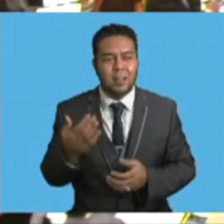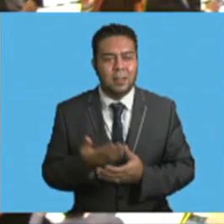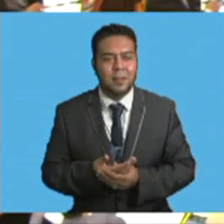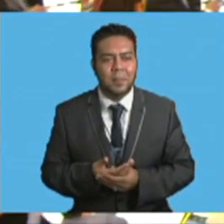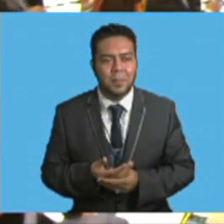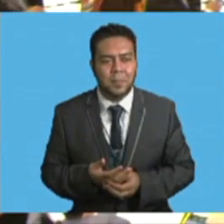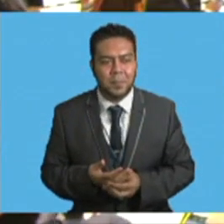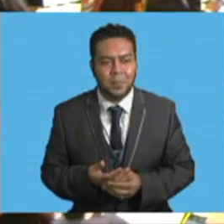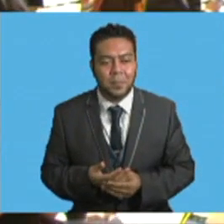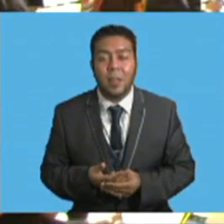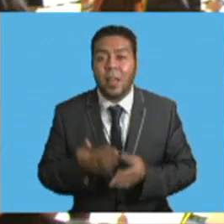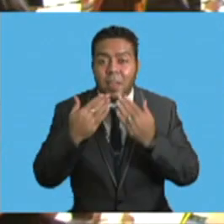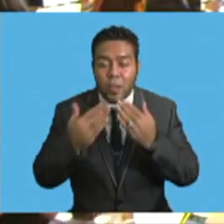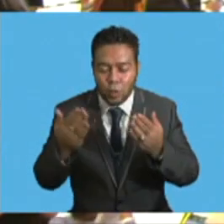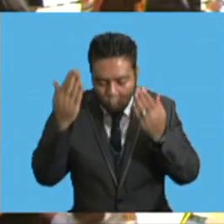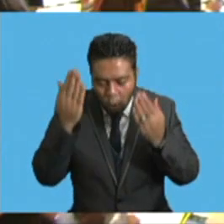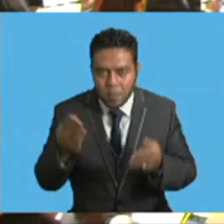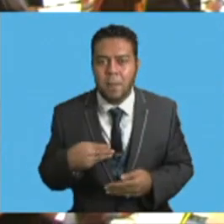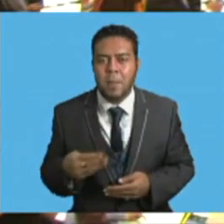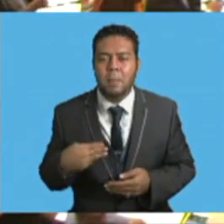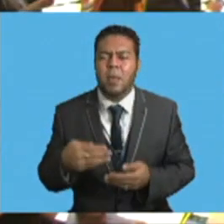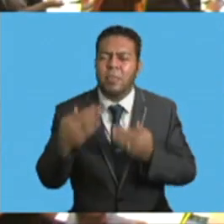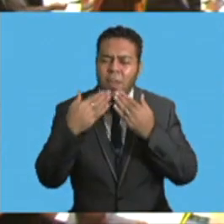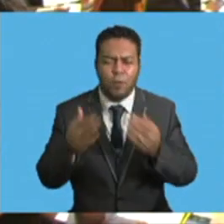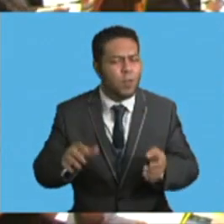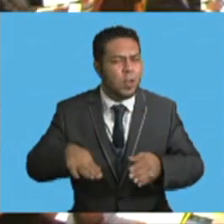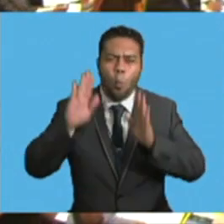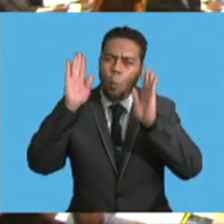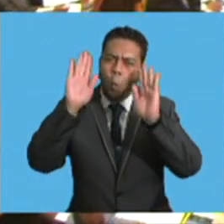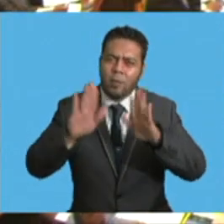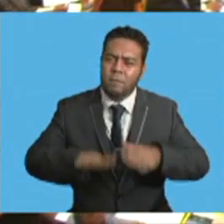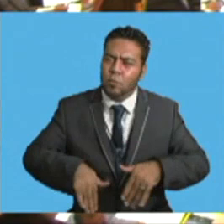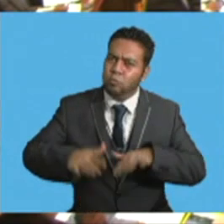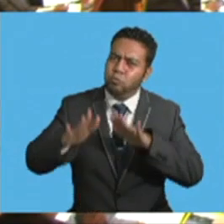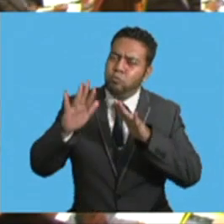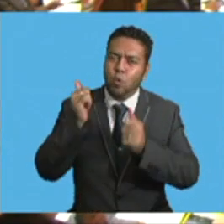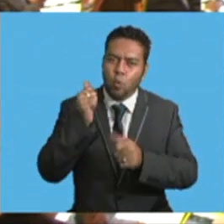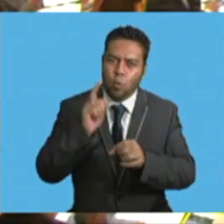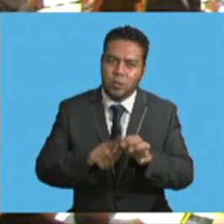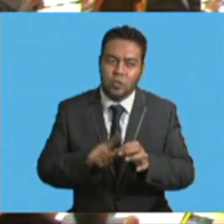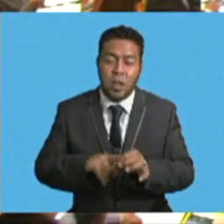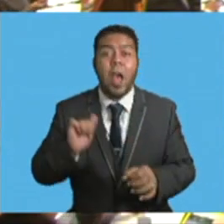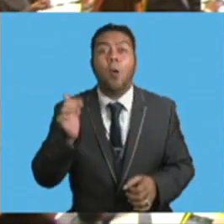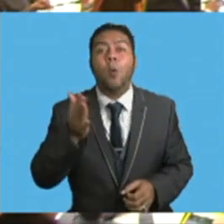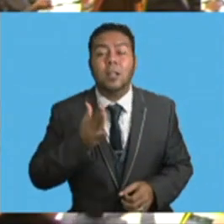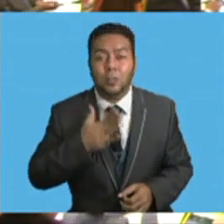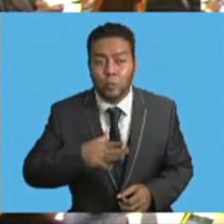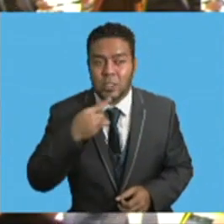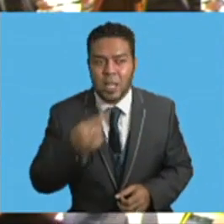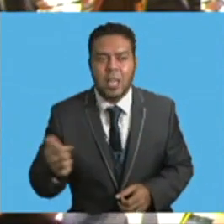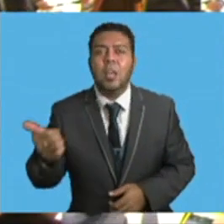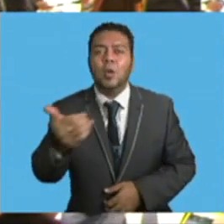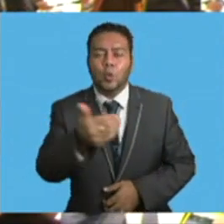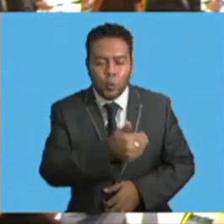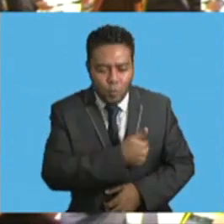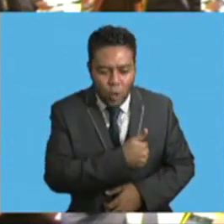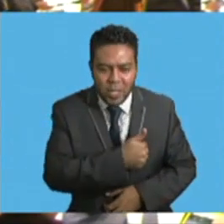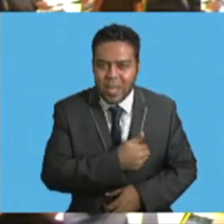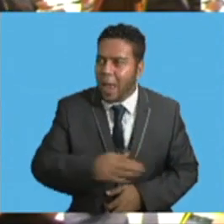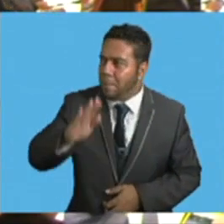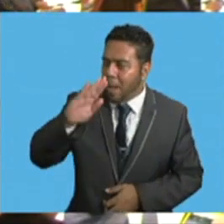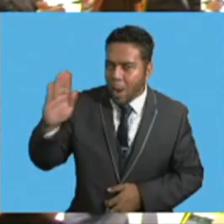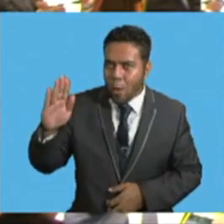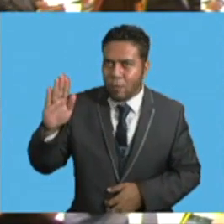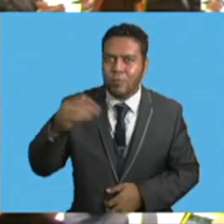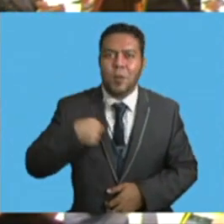Thank you, Honourable Speaker. Thank you, Honourable Member, for that wonderful question. I'd like to say good morning and also Malo Peter and good morning to our